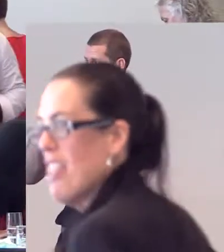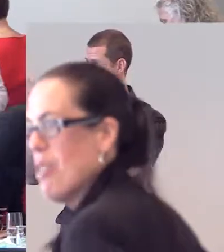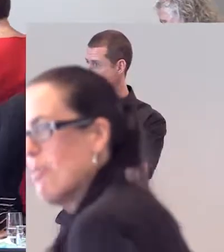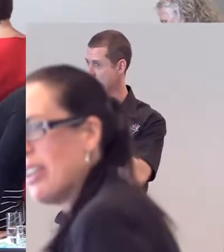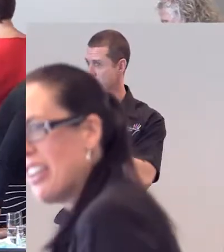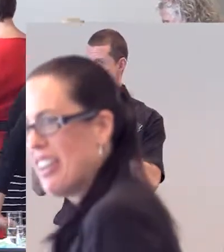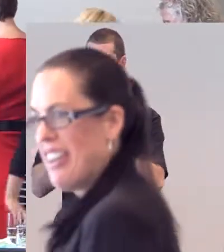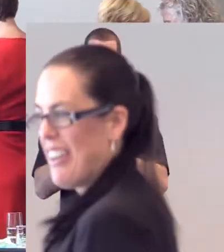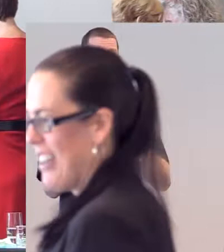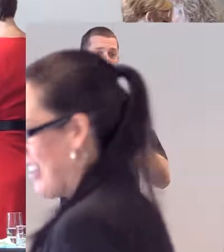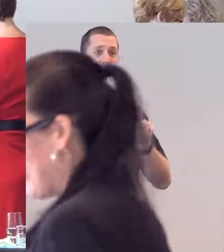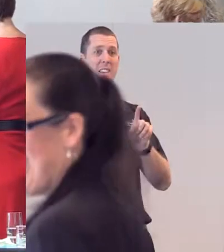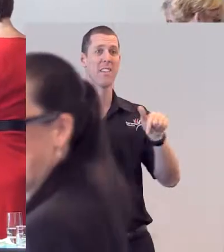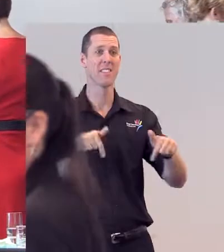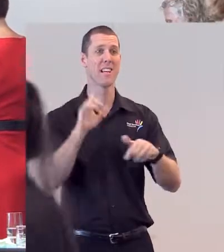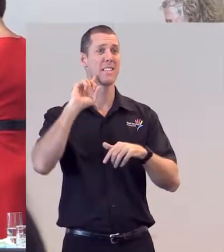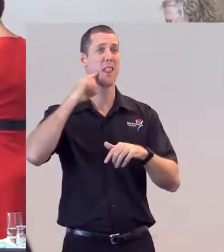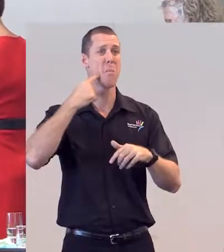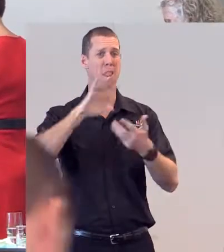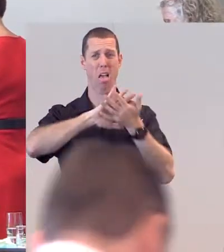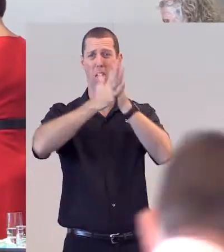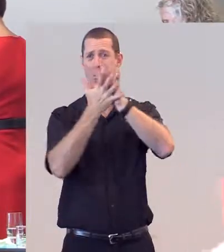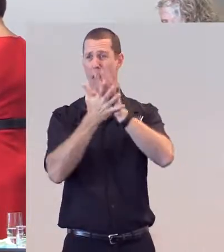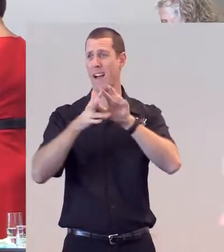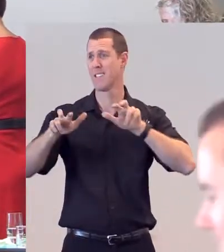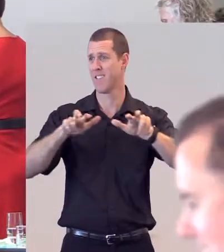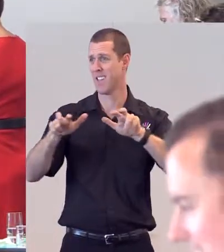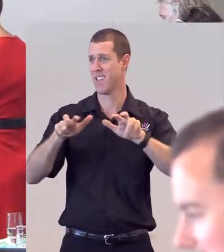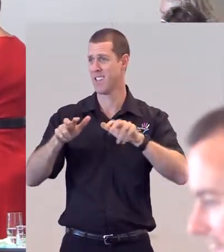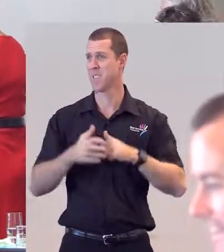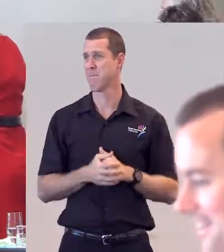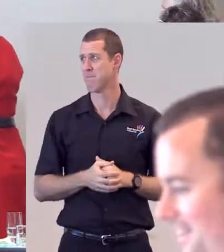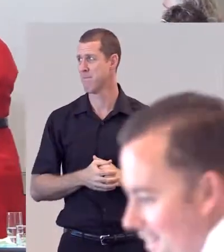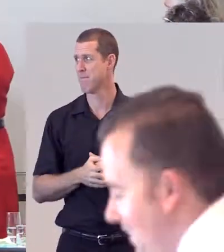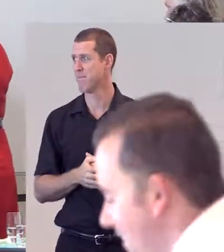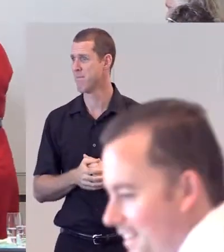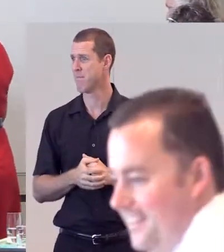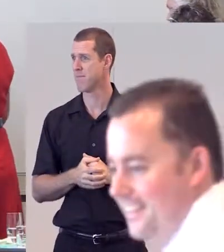As I said, this is a deliberately messy activity.